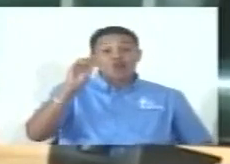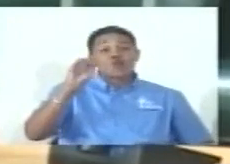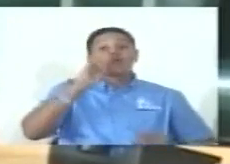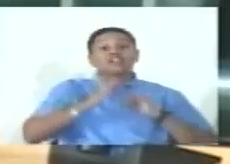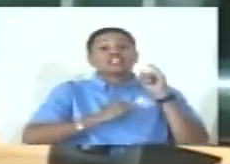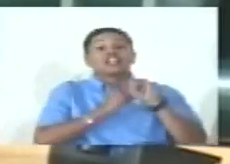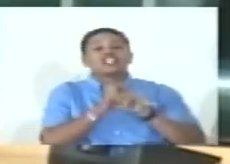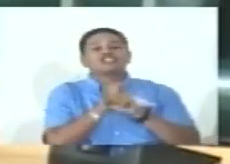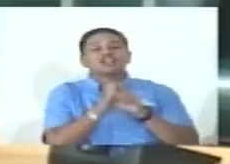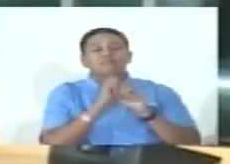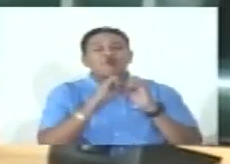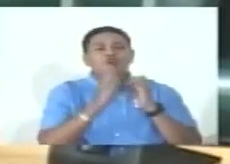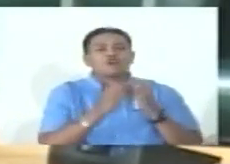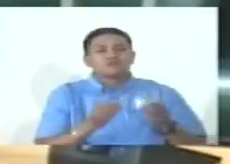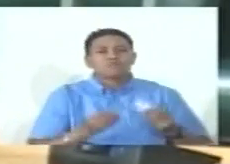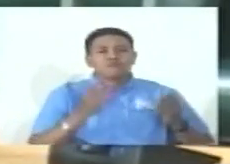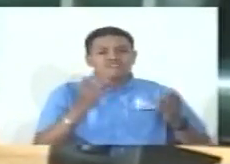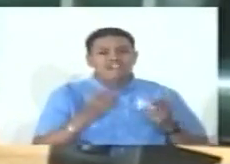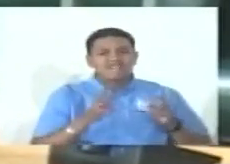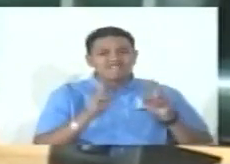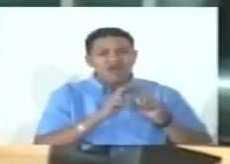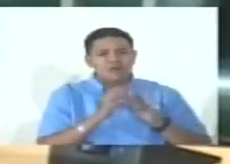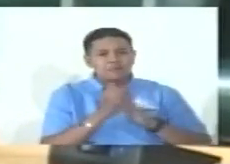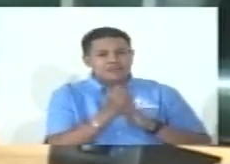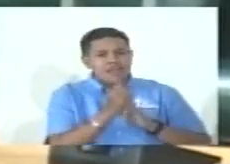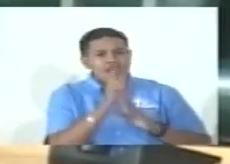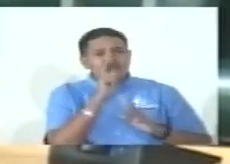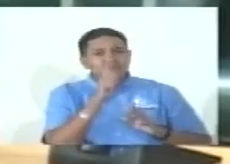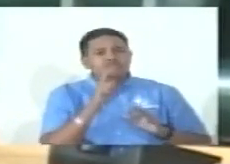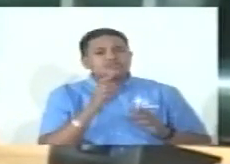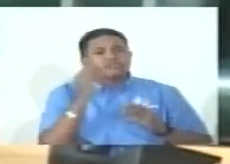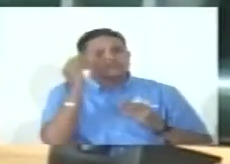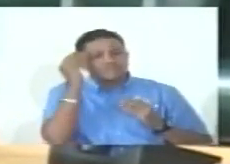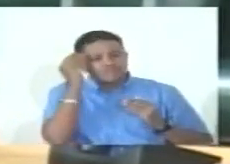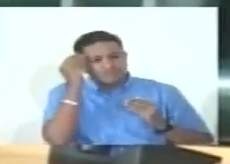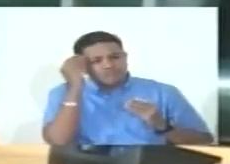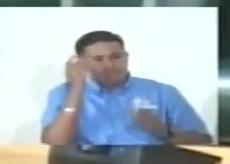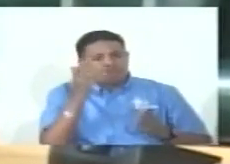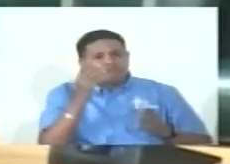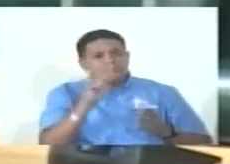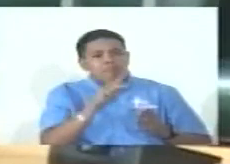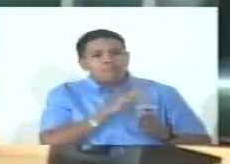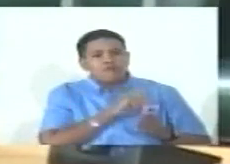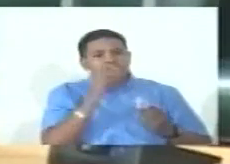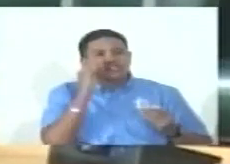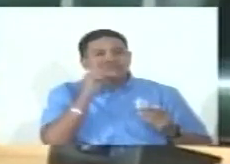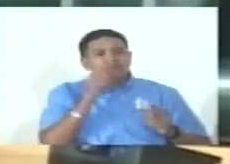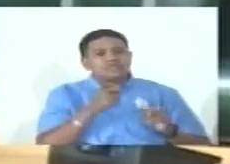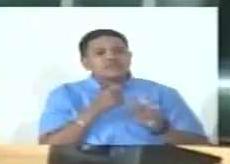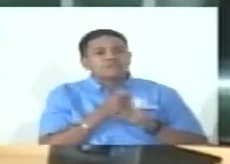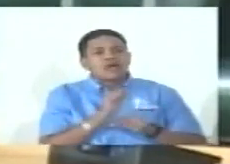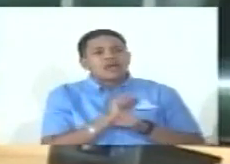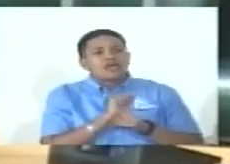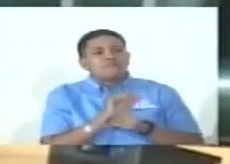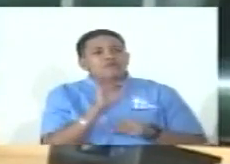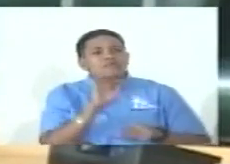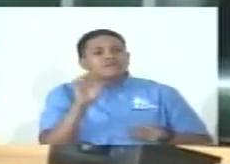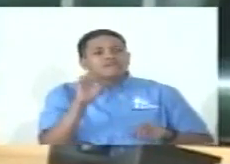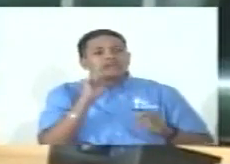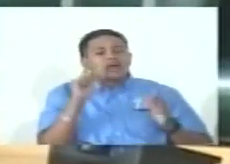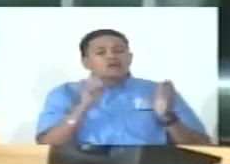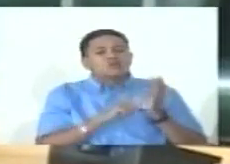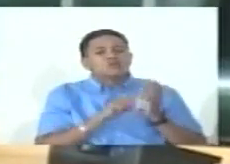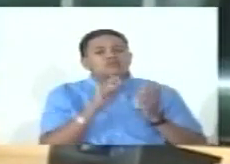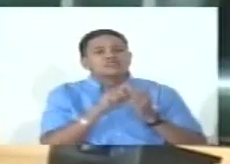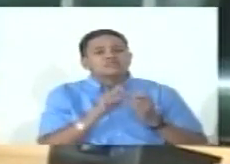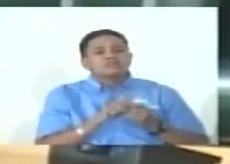addressing issues of personal data, which impacts the employment field. And there are noted specific provisions in